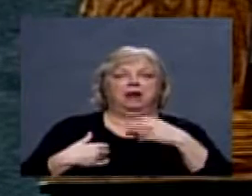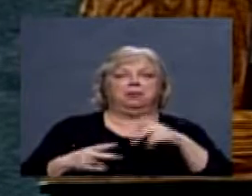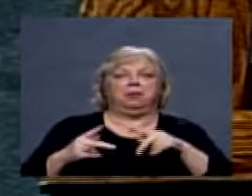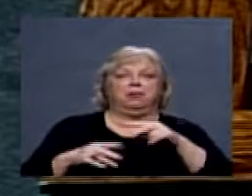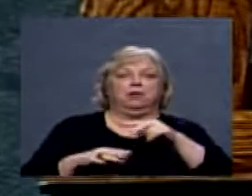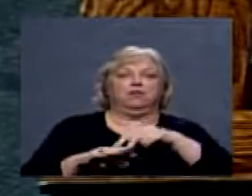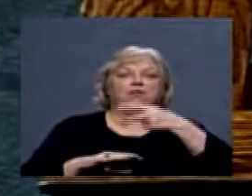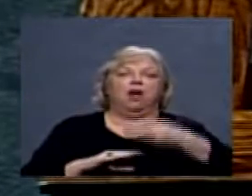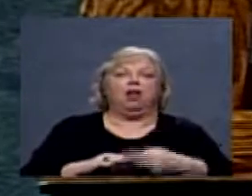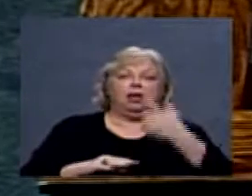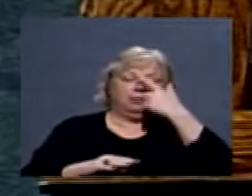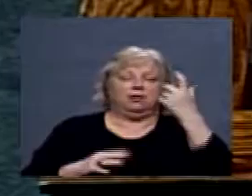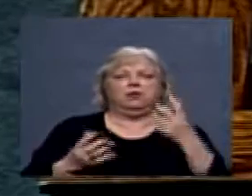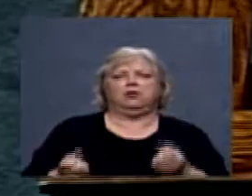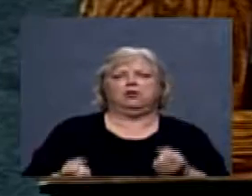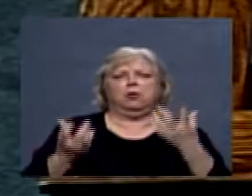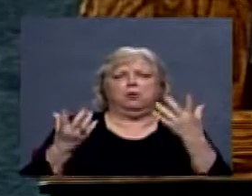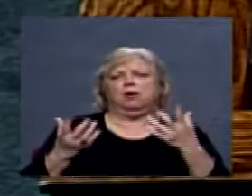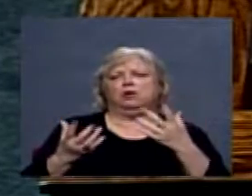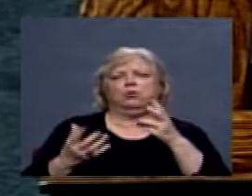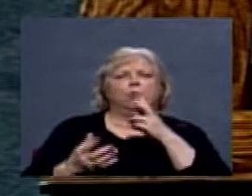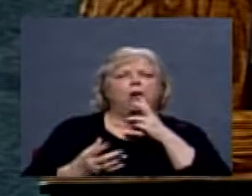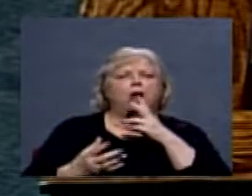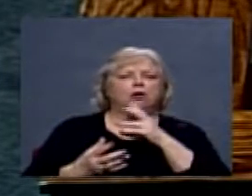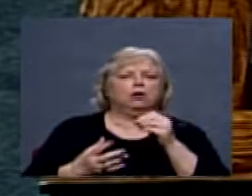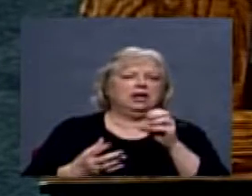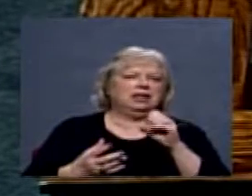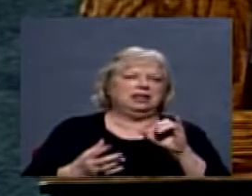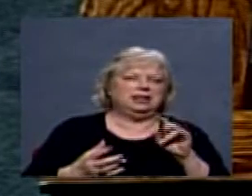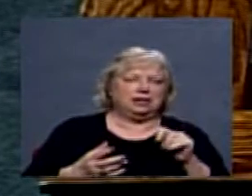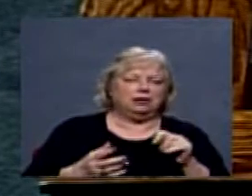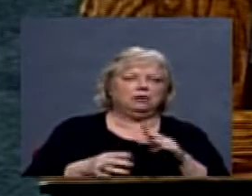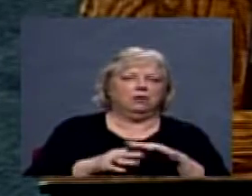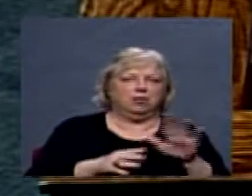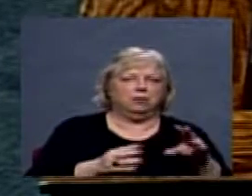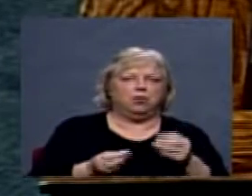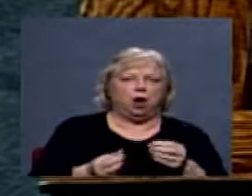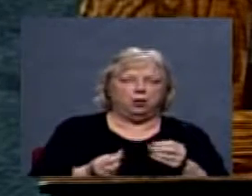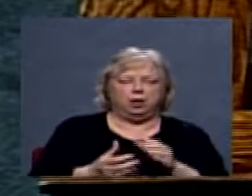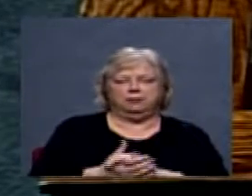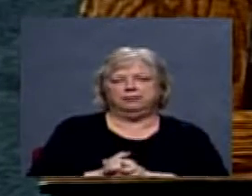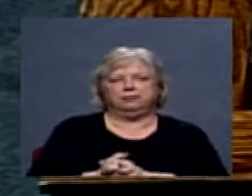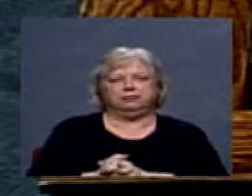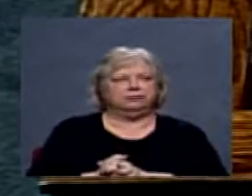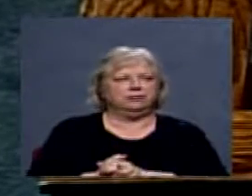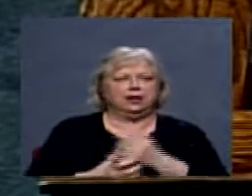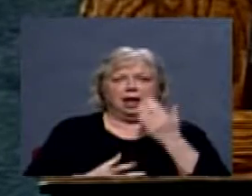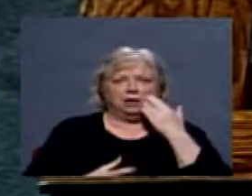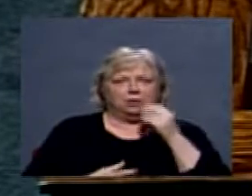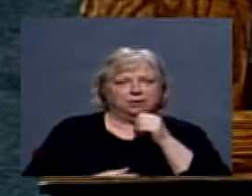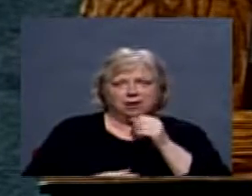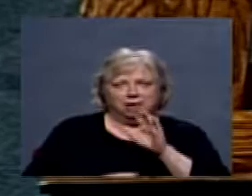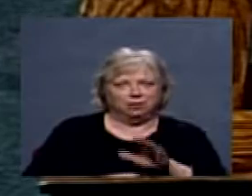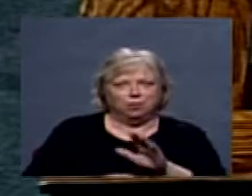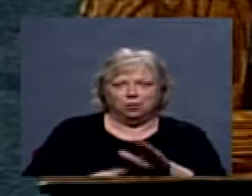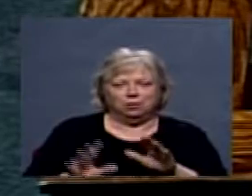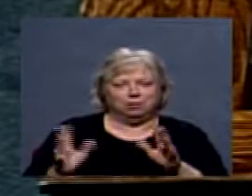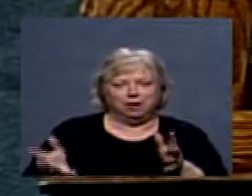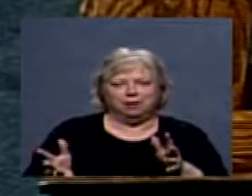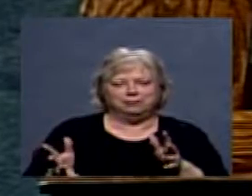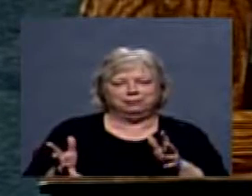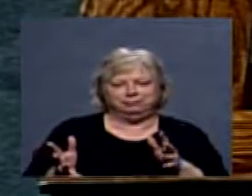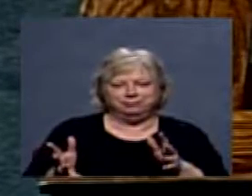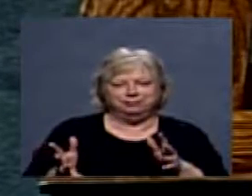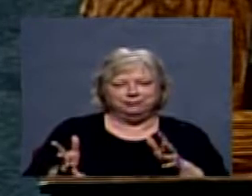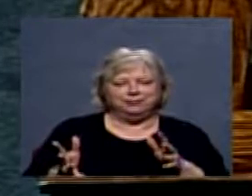because there's so much water and silt on their property. And I understand that that's not your purview to improve the